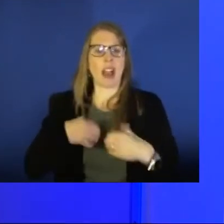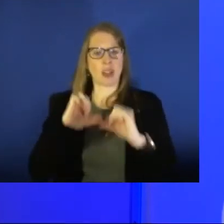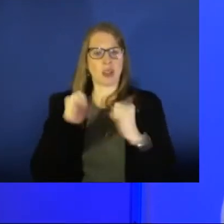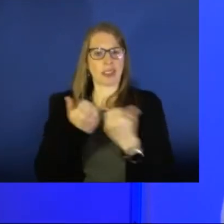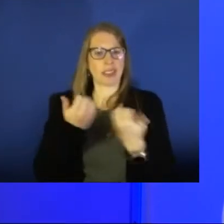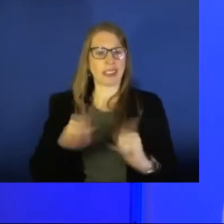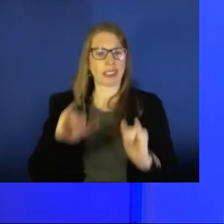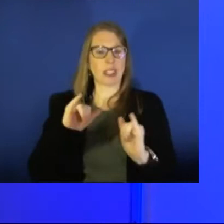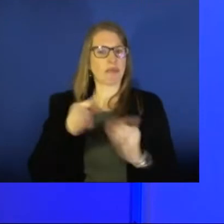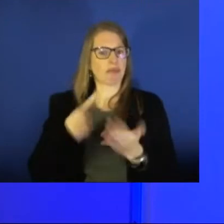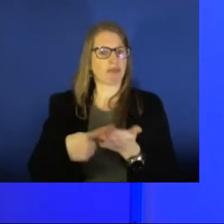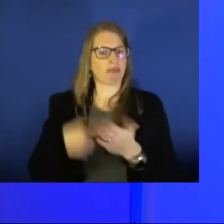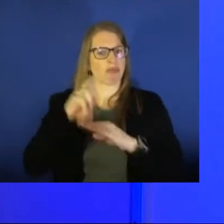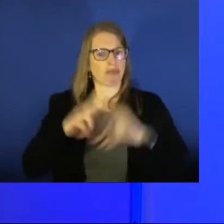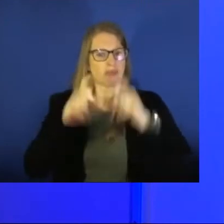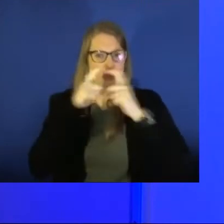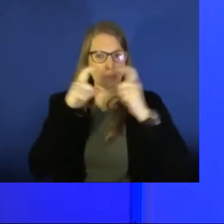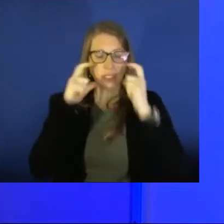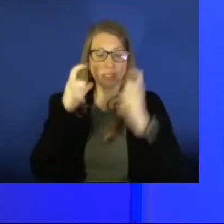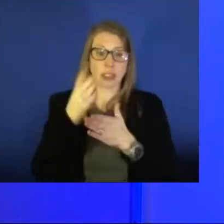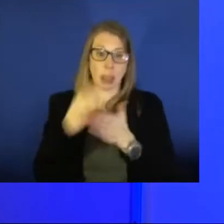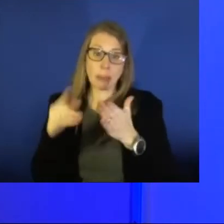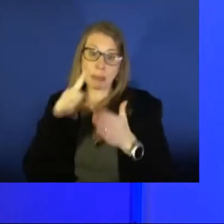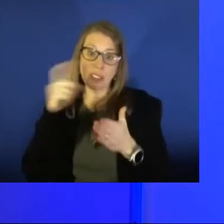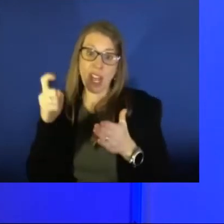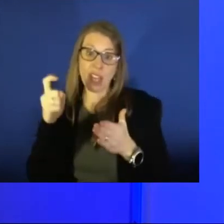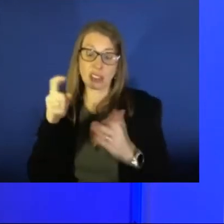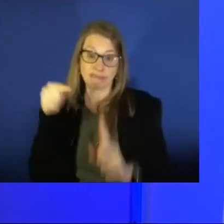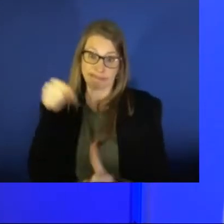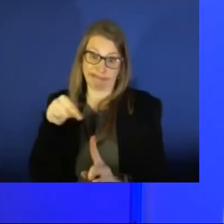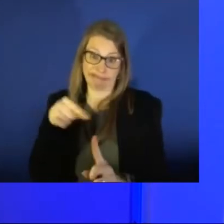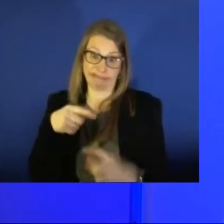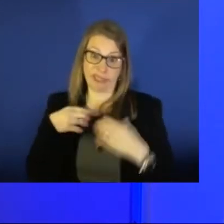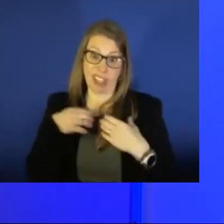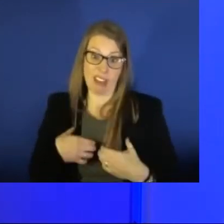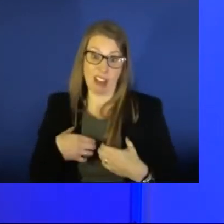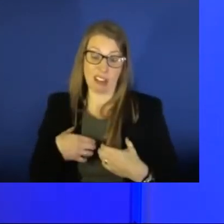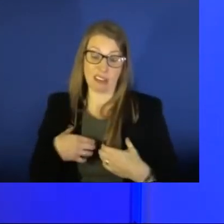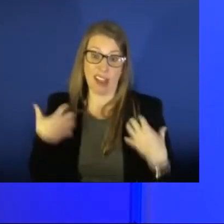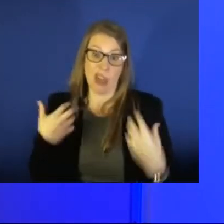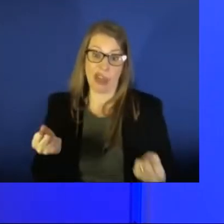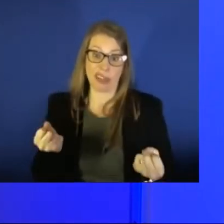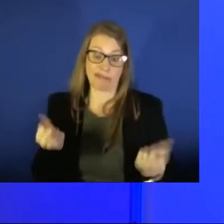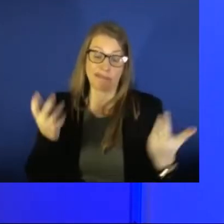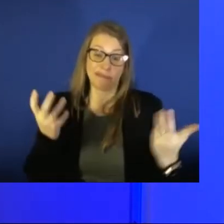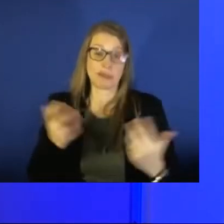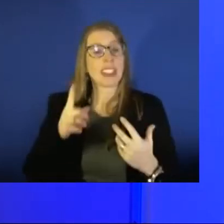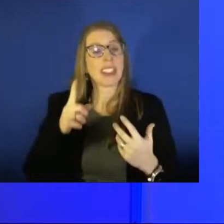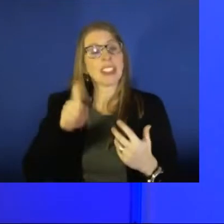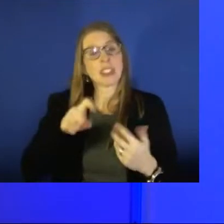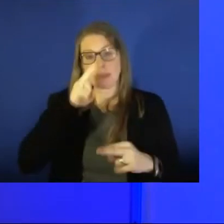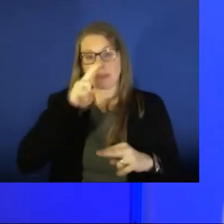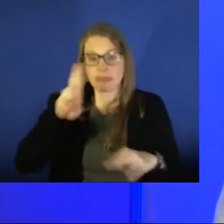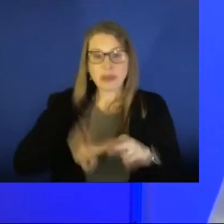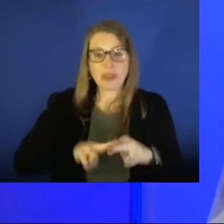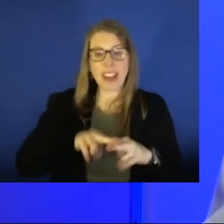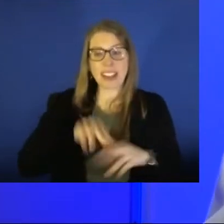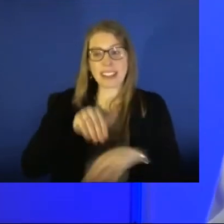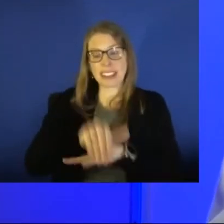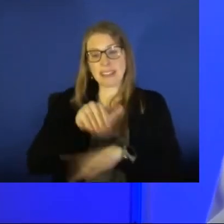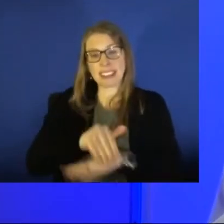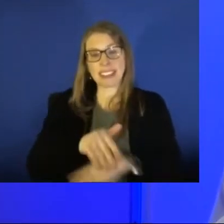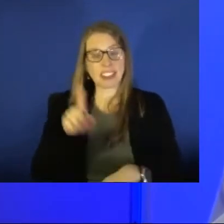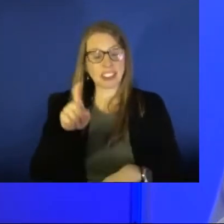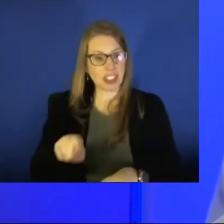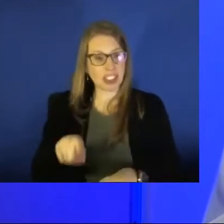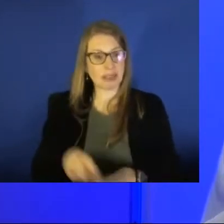masks, some because we're about lung health. And but it should be a fun evening. And, you know, we've done it for